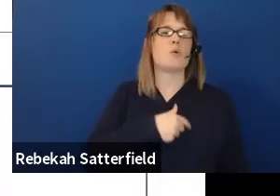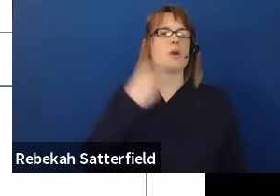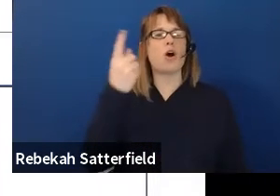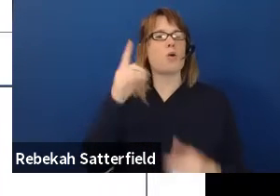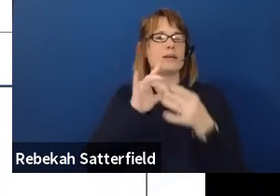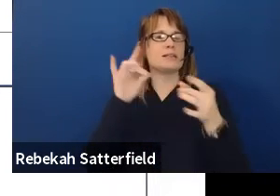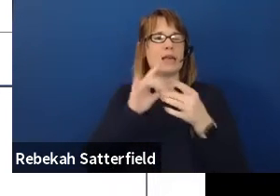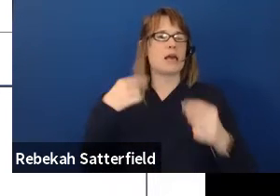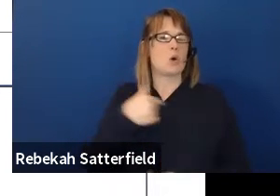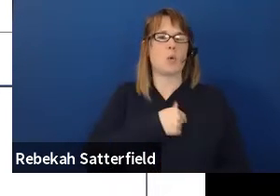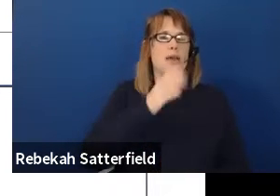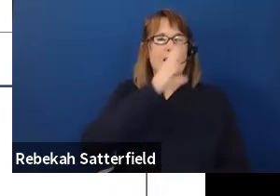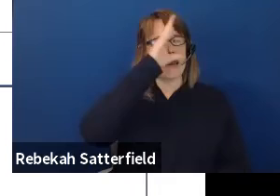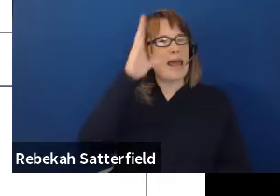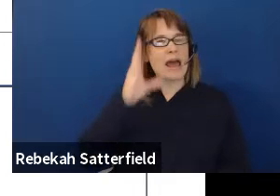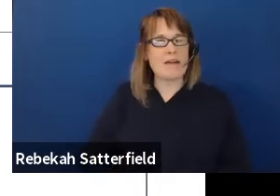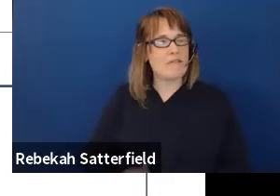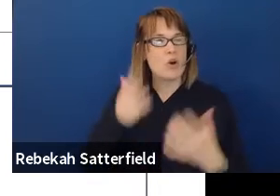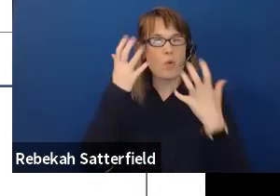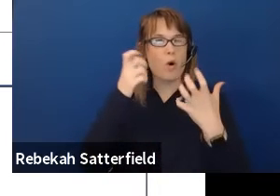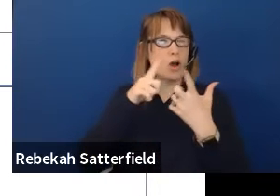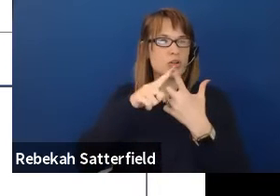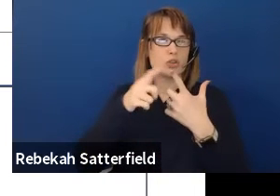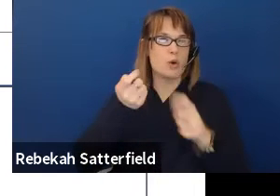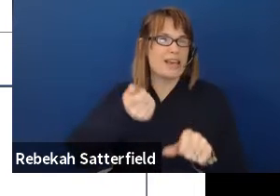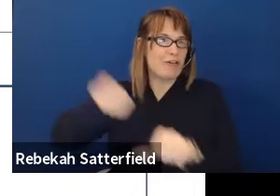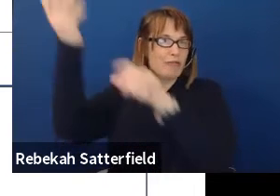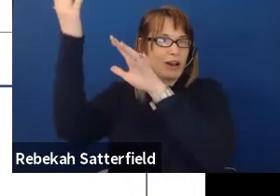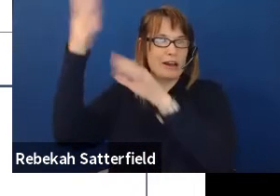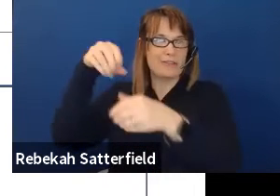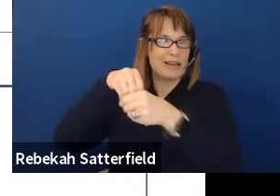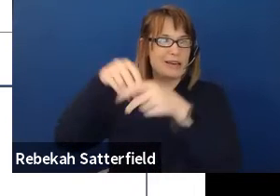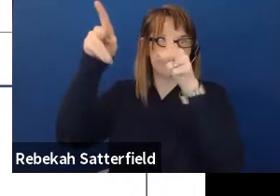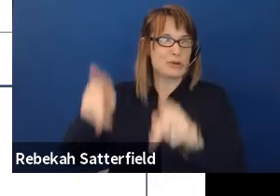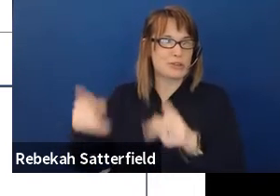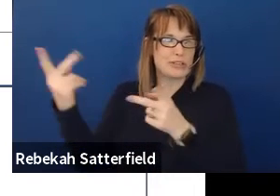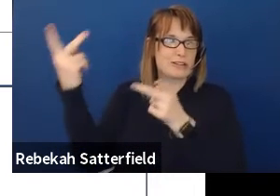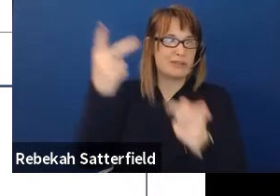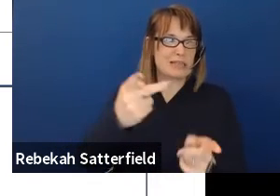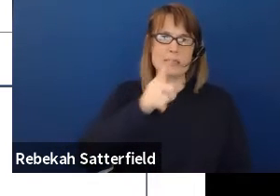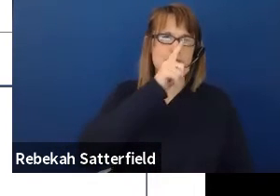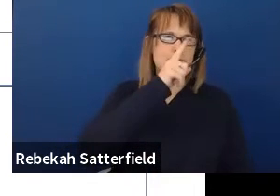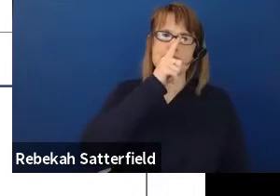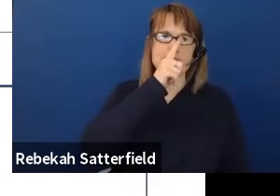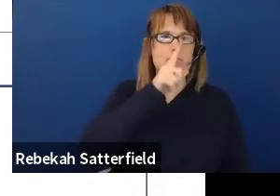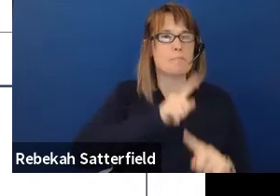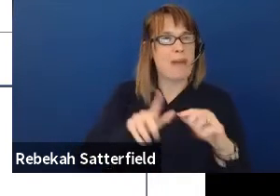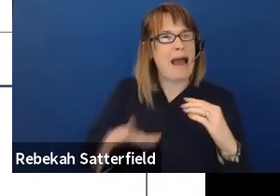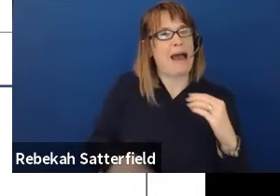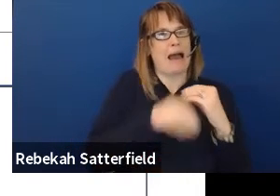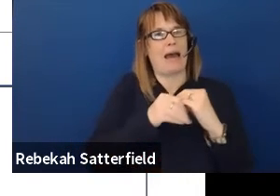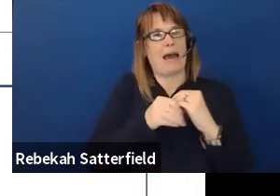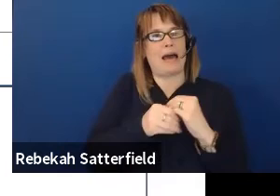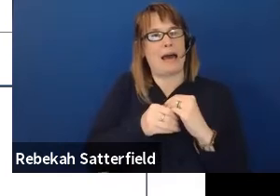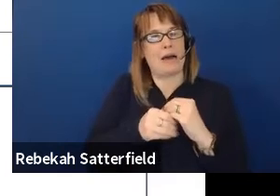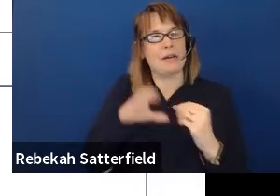our platform to replace all in-person visits, but wanted to certainly augment care, be just